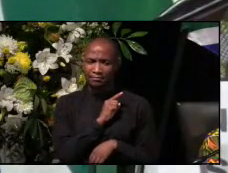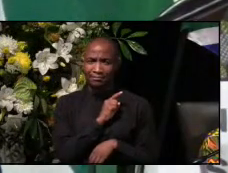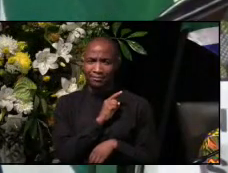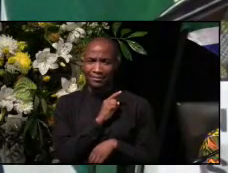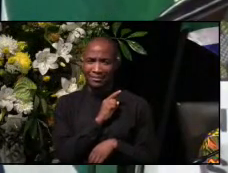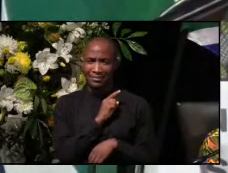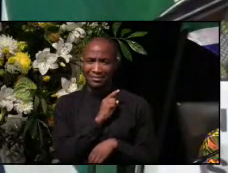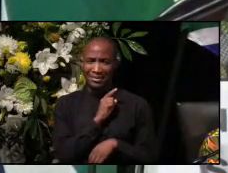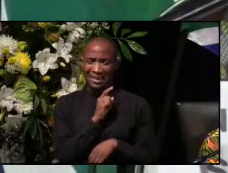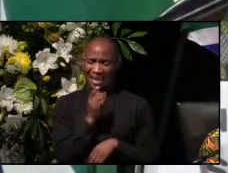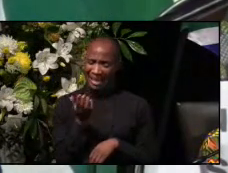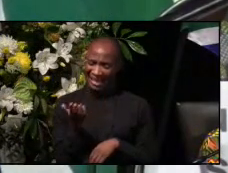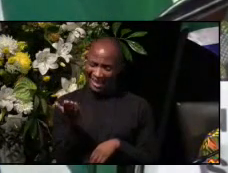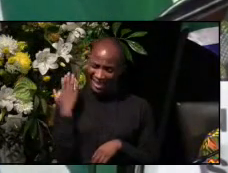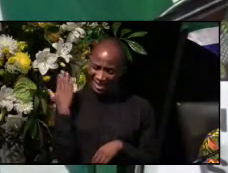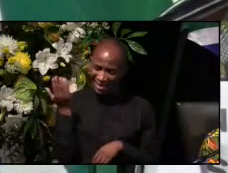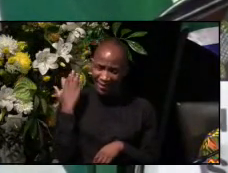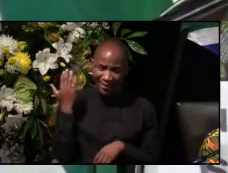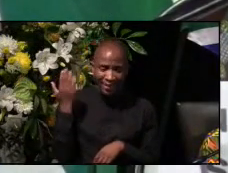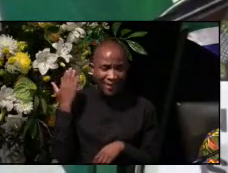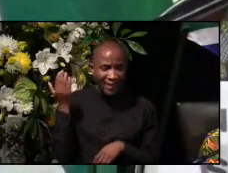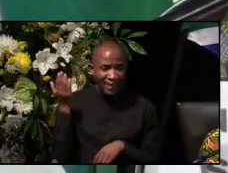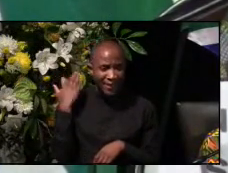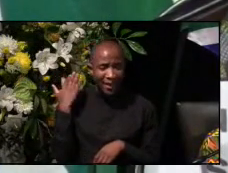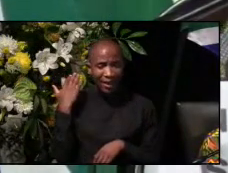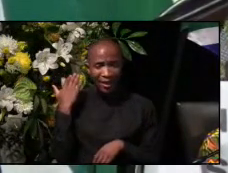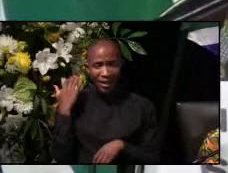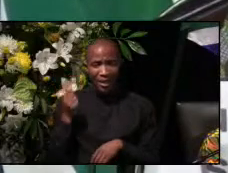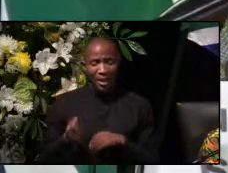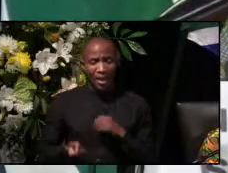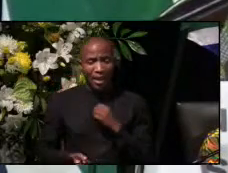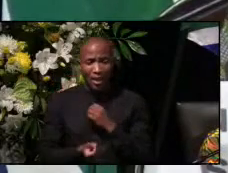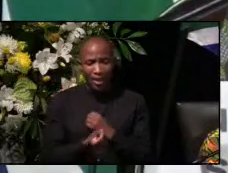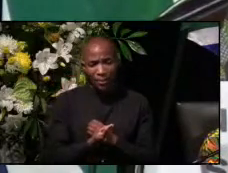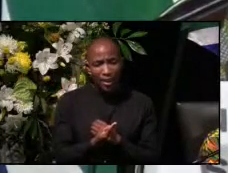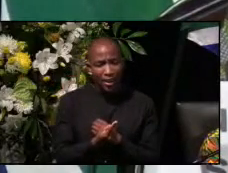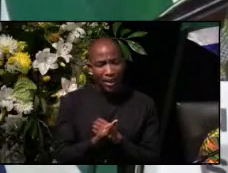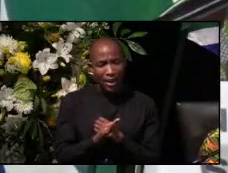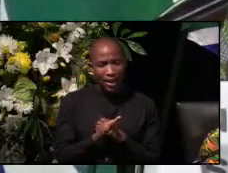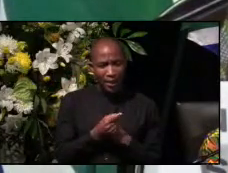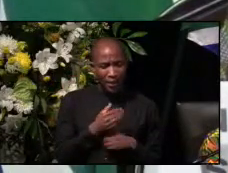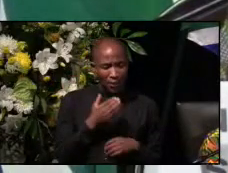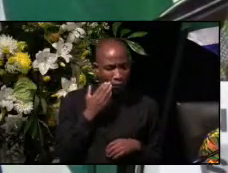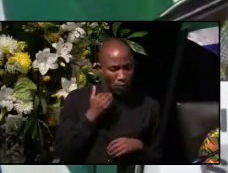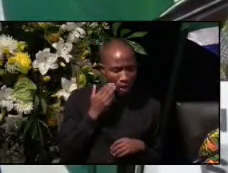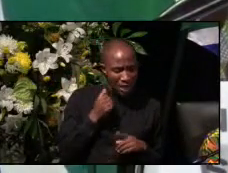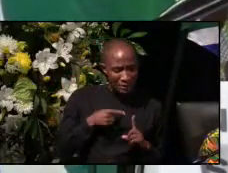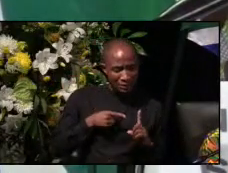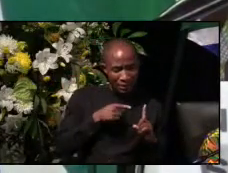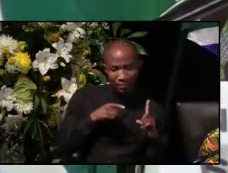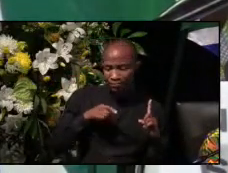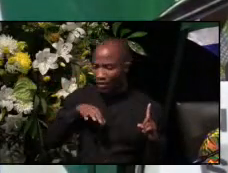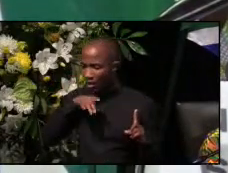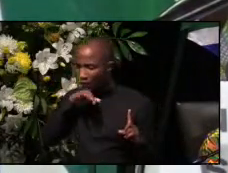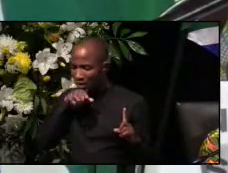of the conflict between the British and the africaners